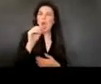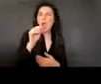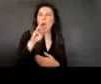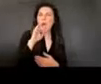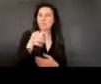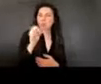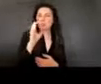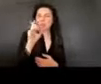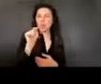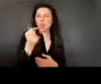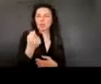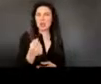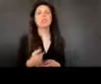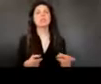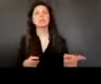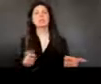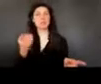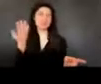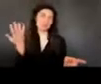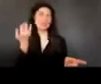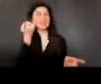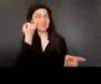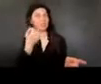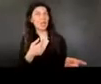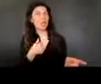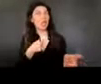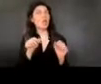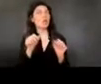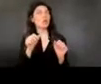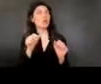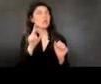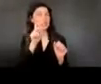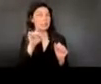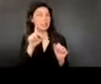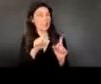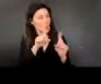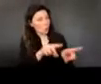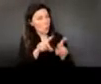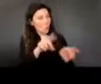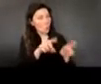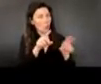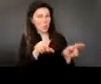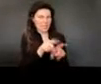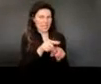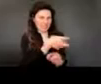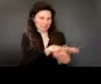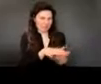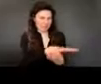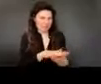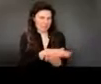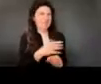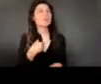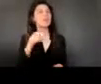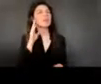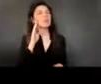Yeah, I think that if I were to continue to go back to this site or to use this site within my work, I would probably continue to kind of use